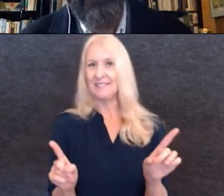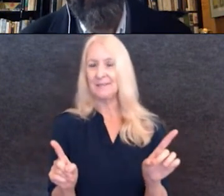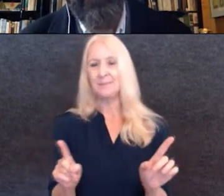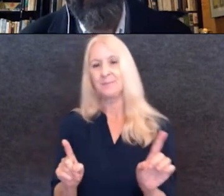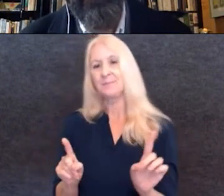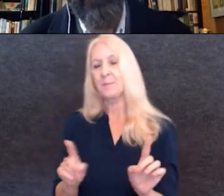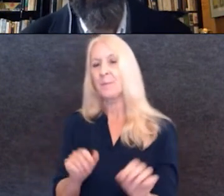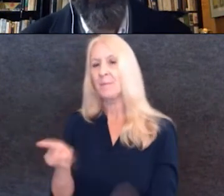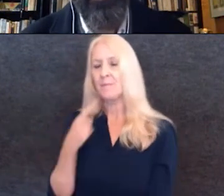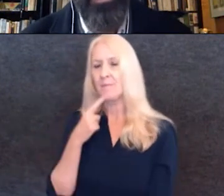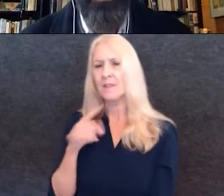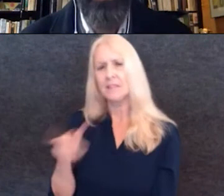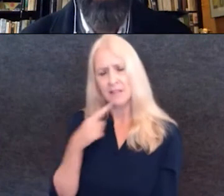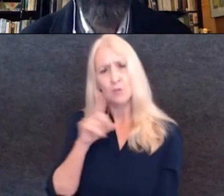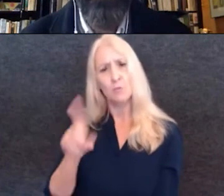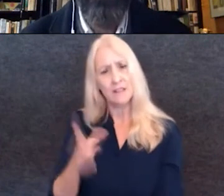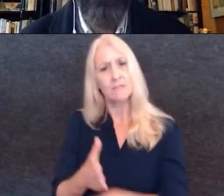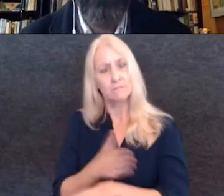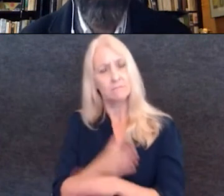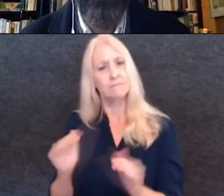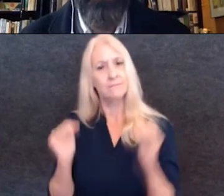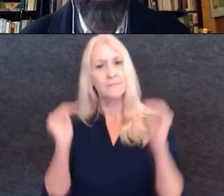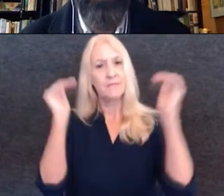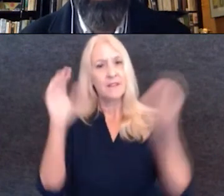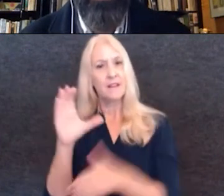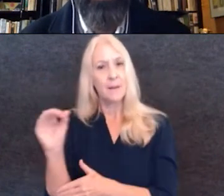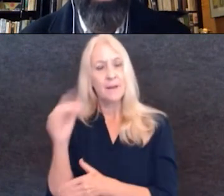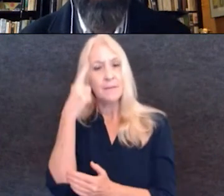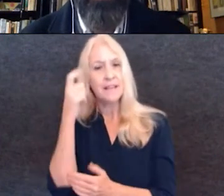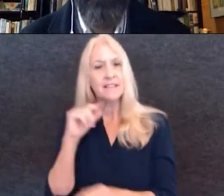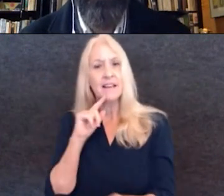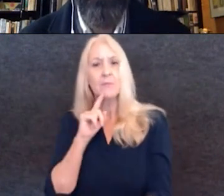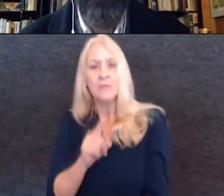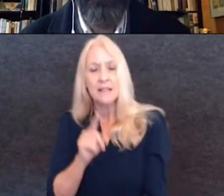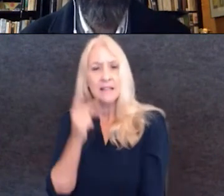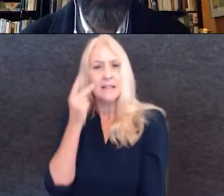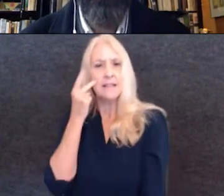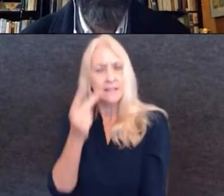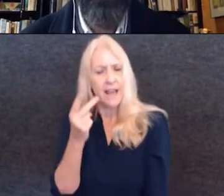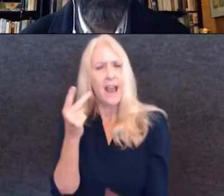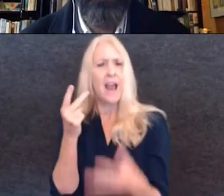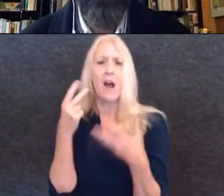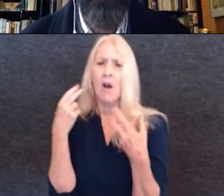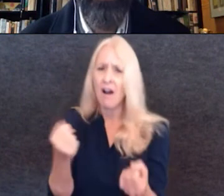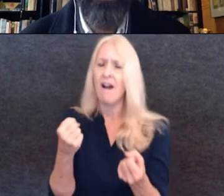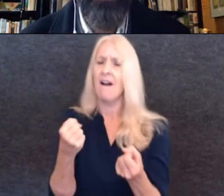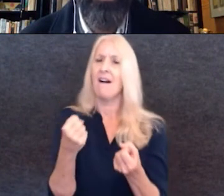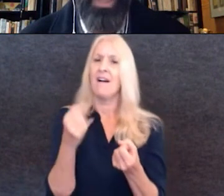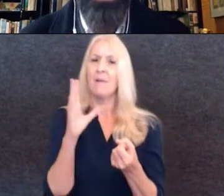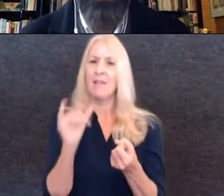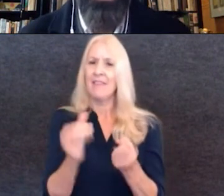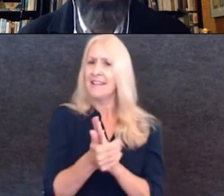the firm because of that they really see the power in that talent, which you